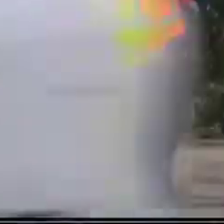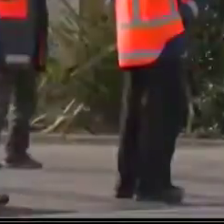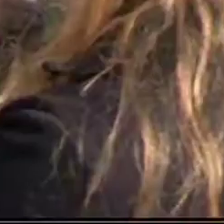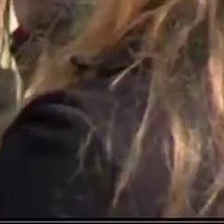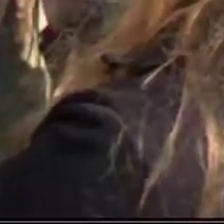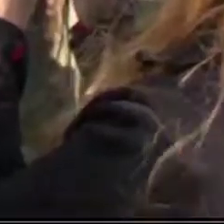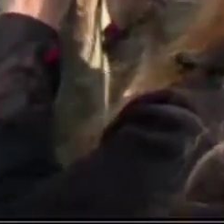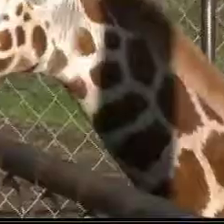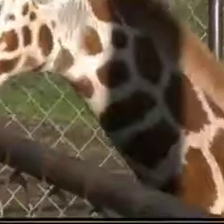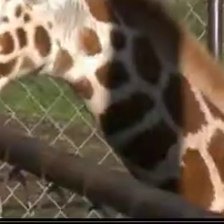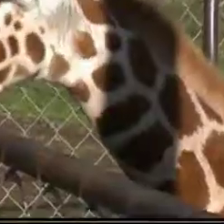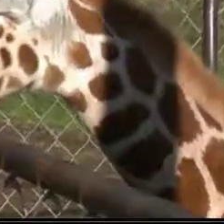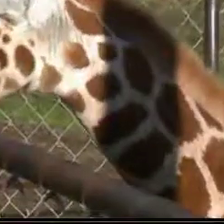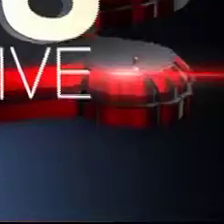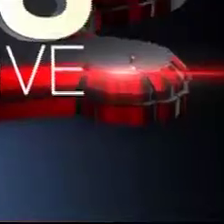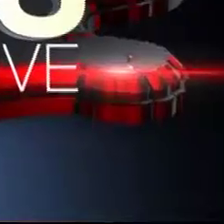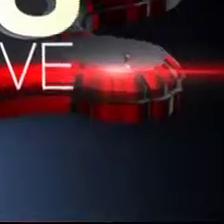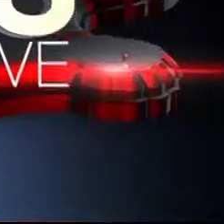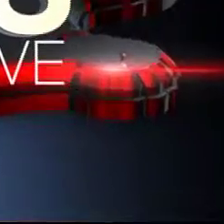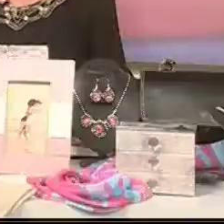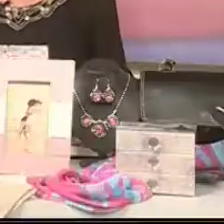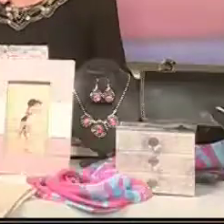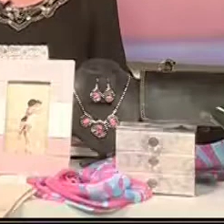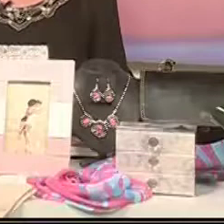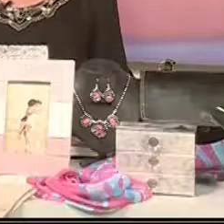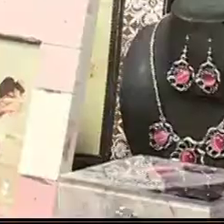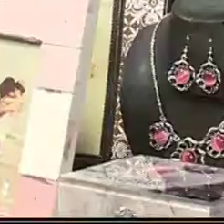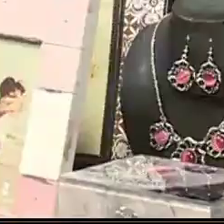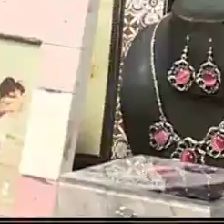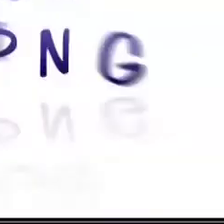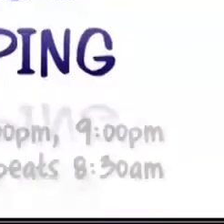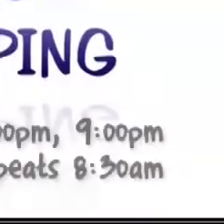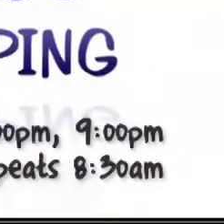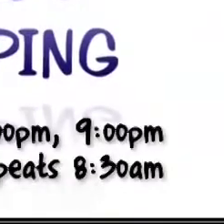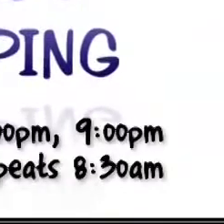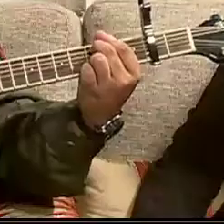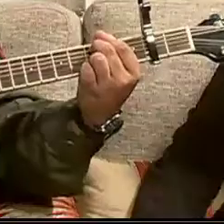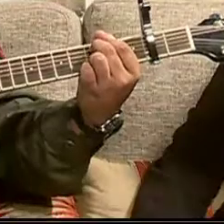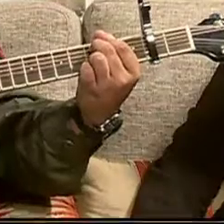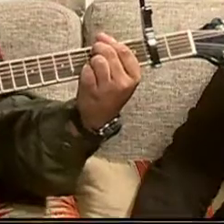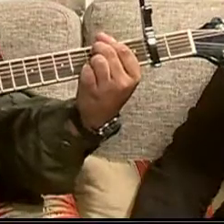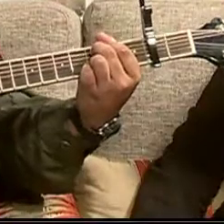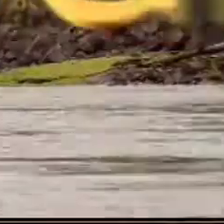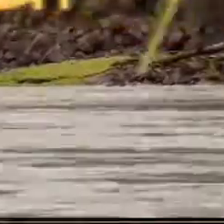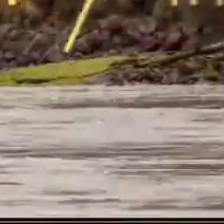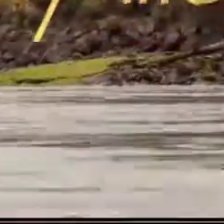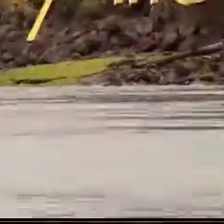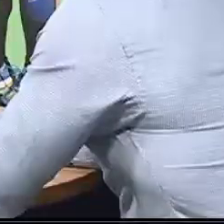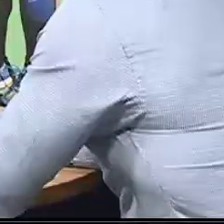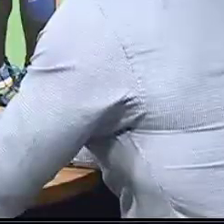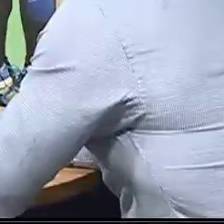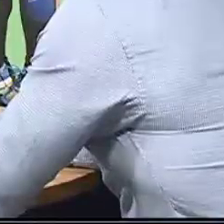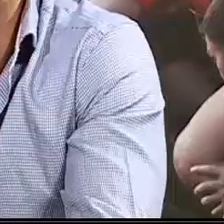Have you seen something you like? You can purchase a copy of CTV's own shows so you can watch them again and